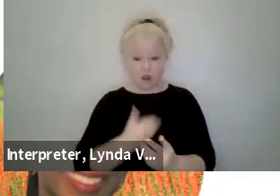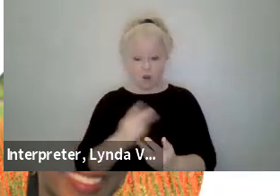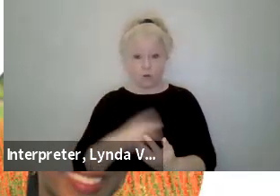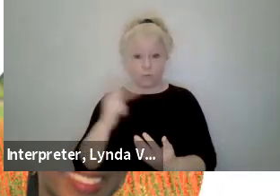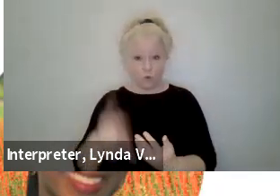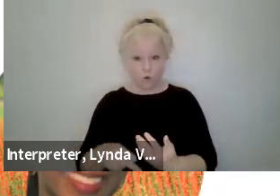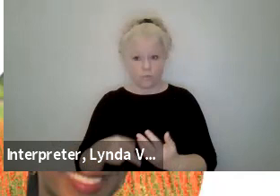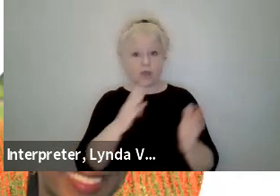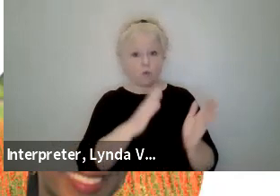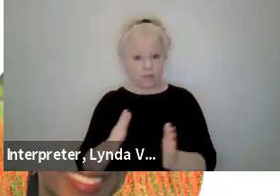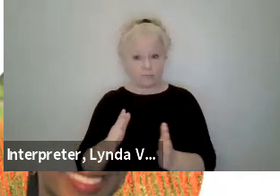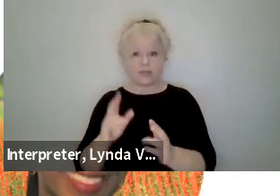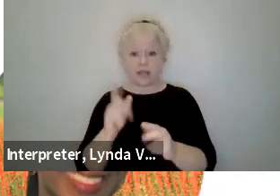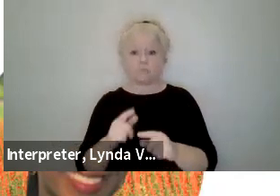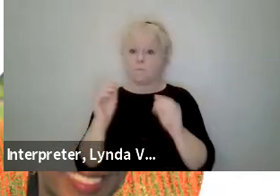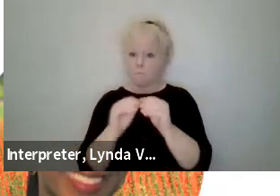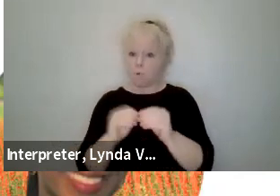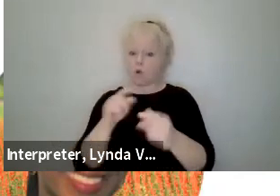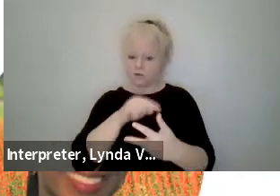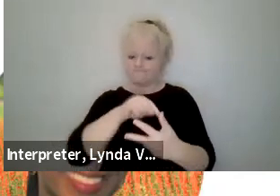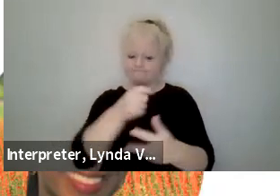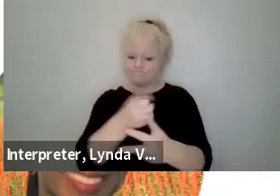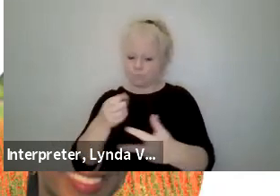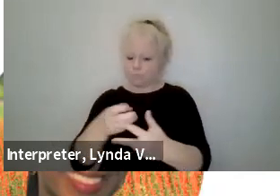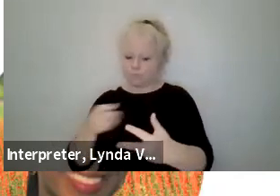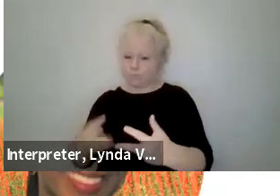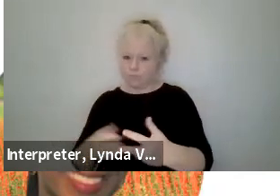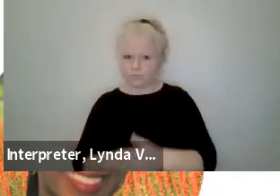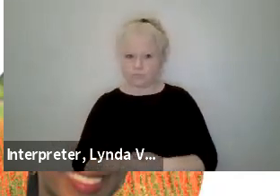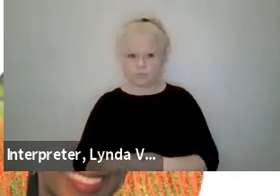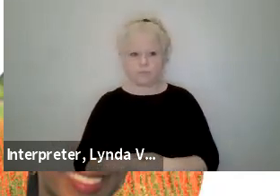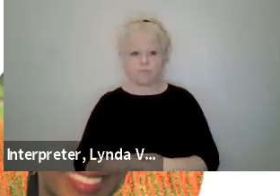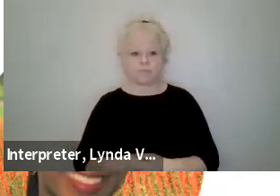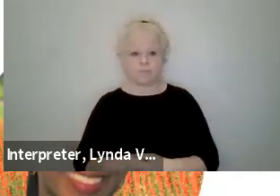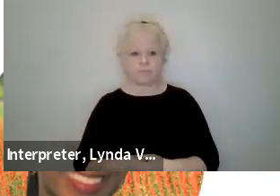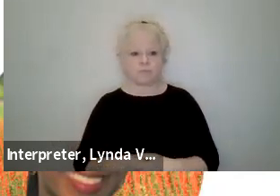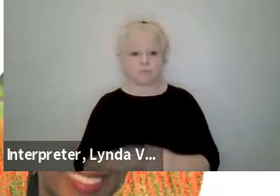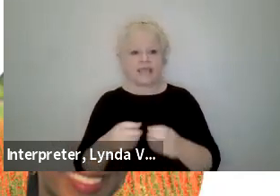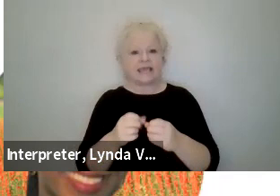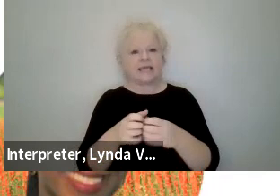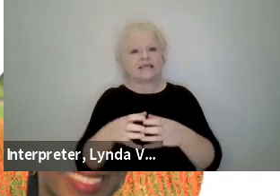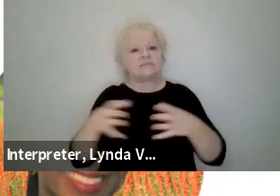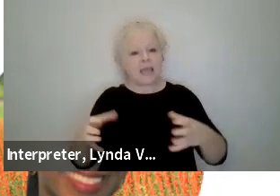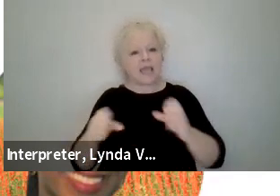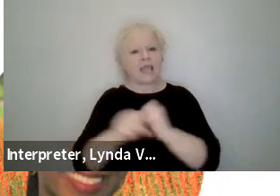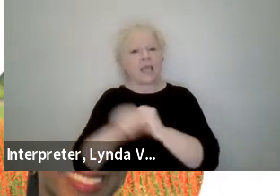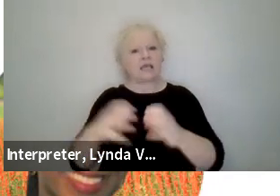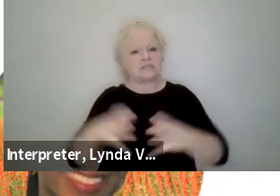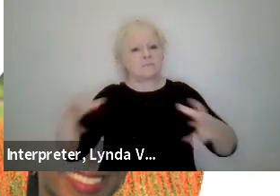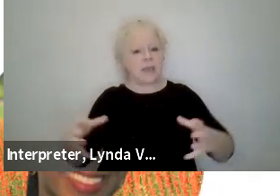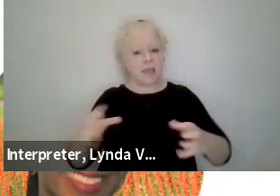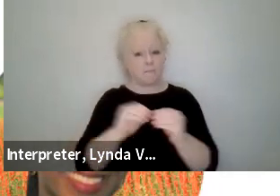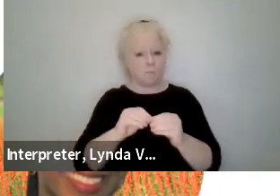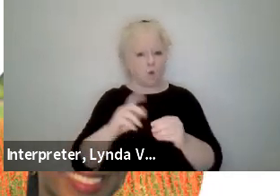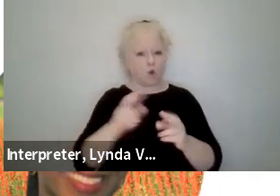we plan to capitalize on. The first one will be expansion of the readiness training. How will this look for